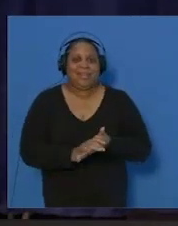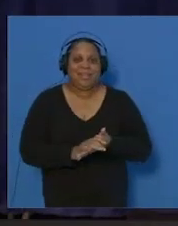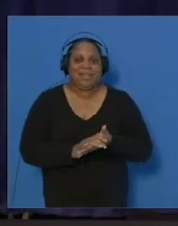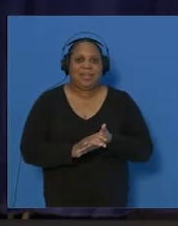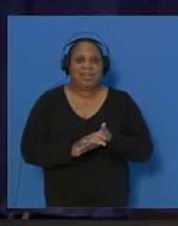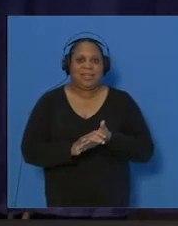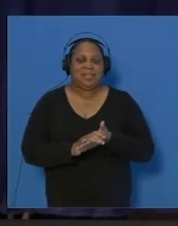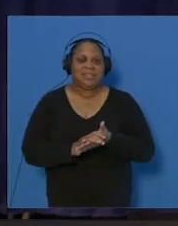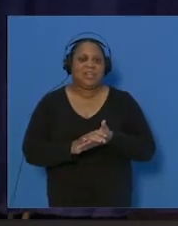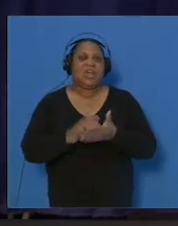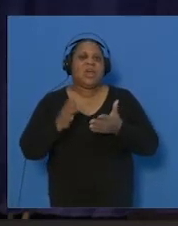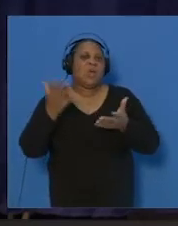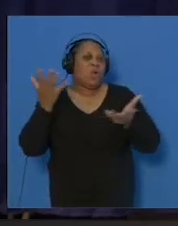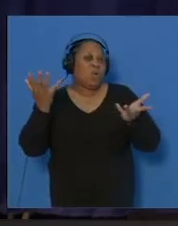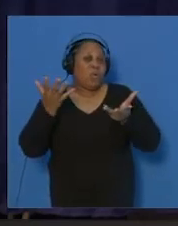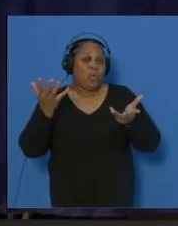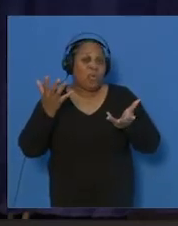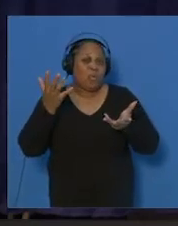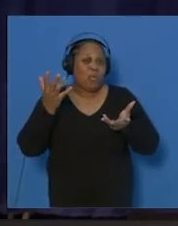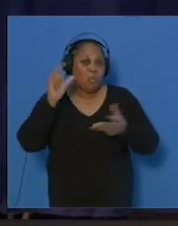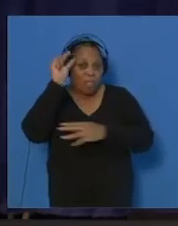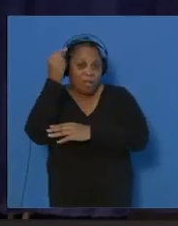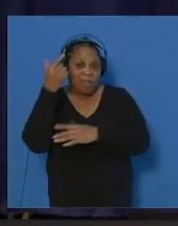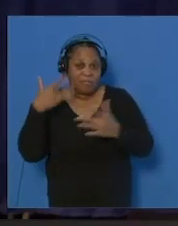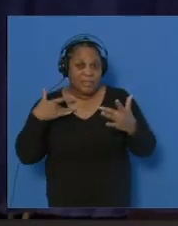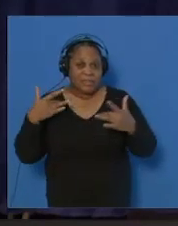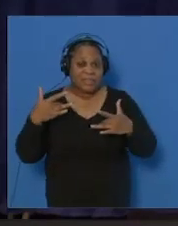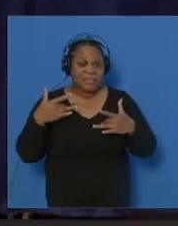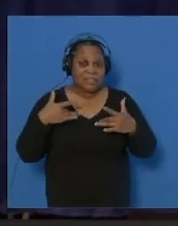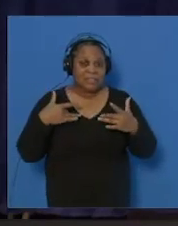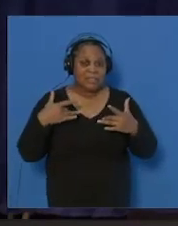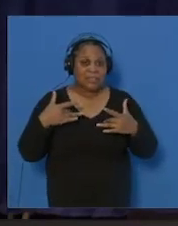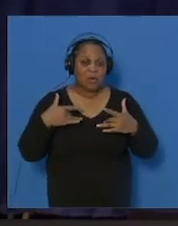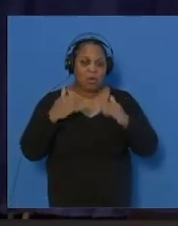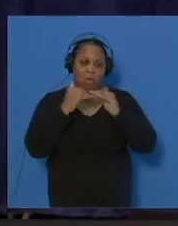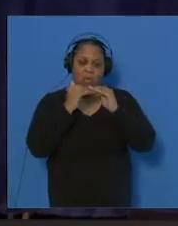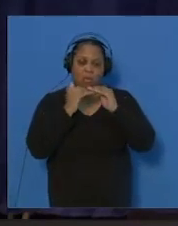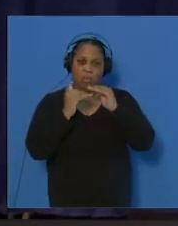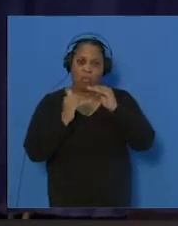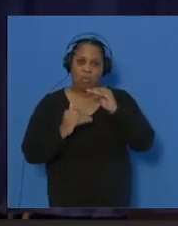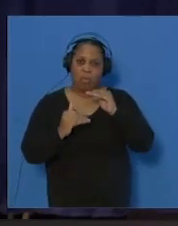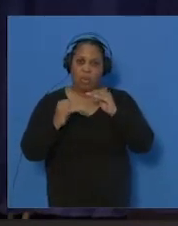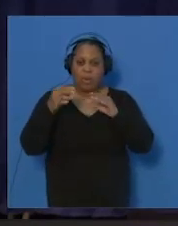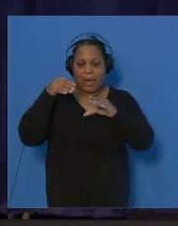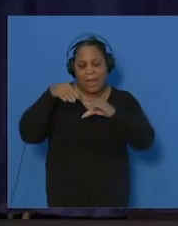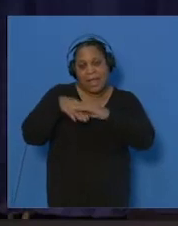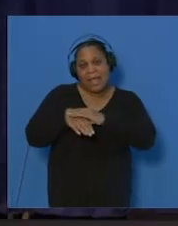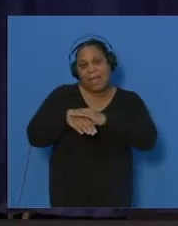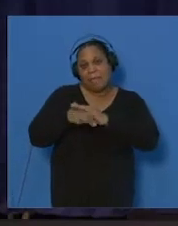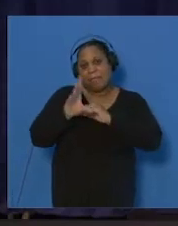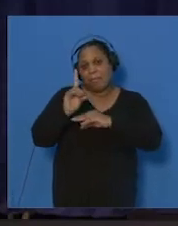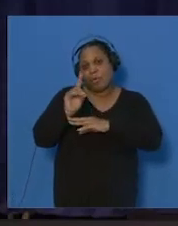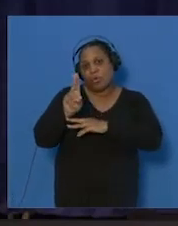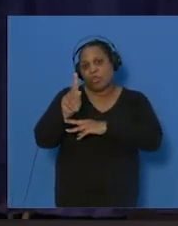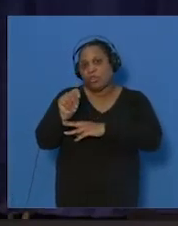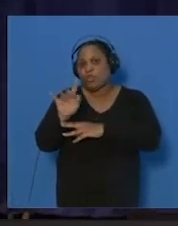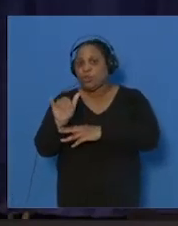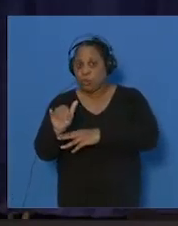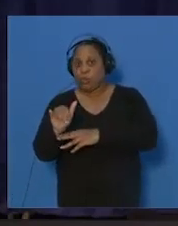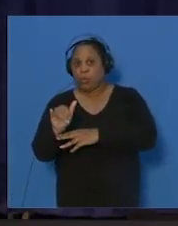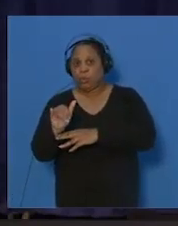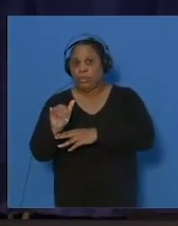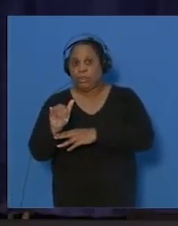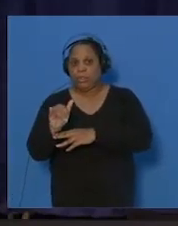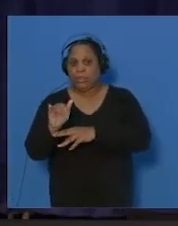with regard to, will the government consider the dropping or lowering of import duties on food to bring